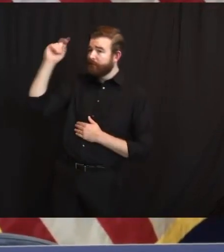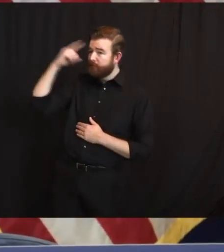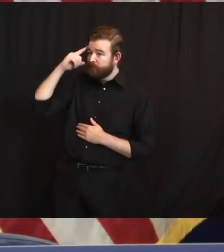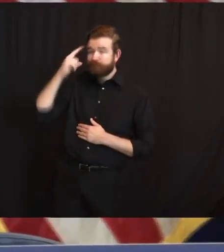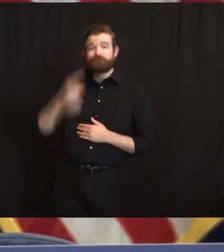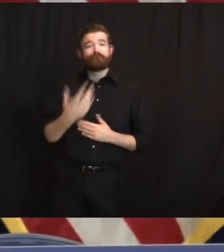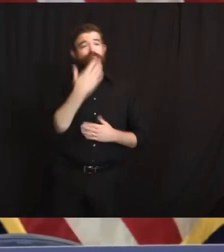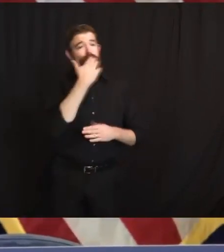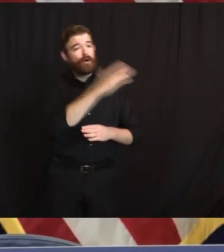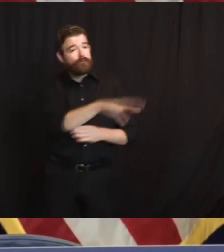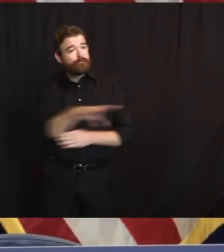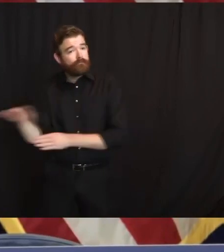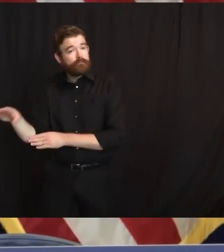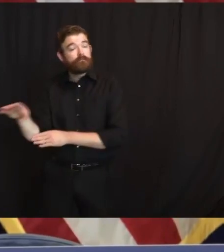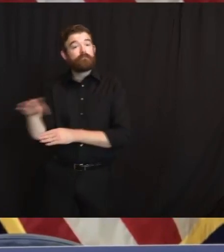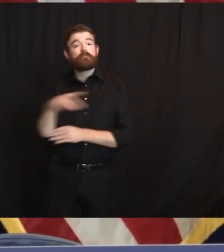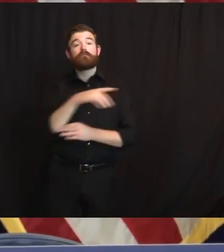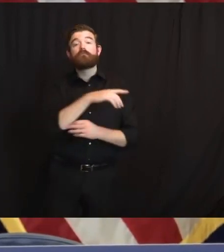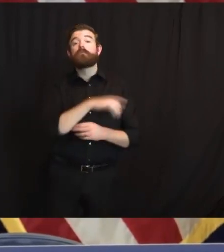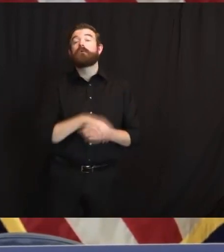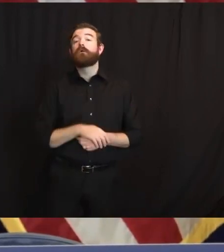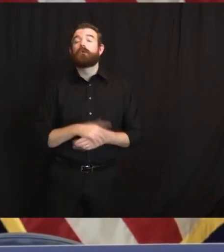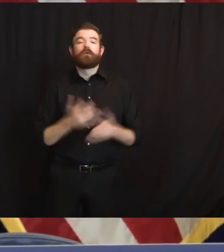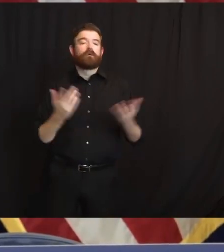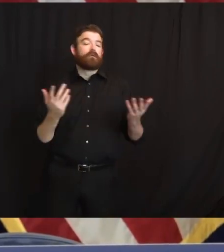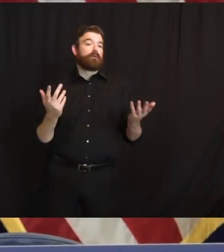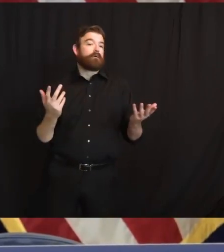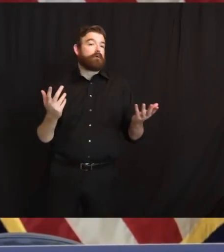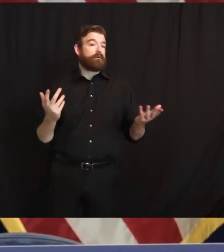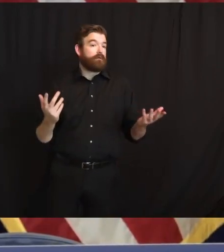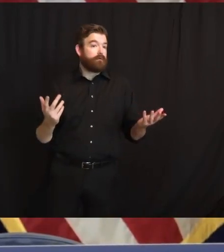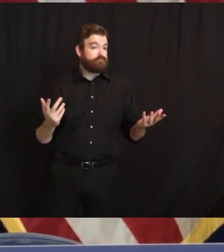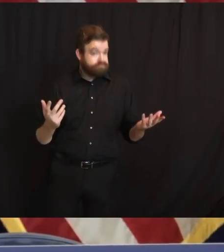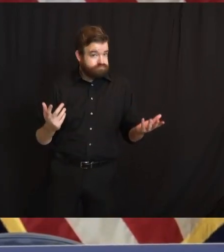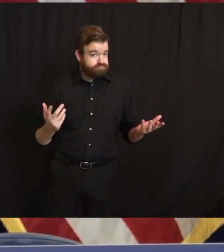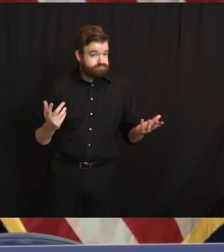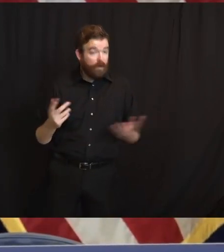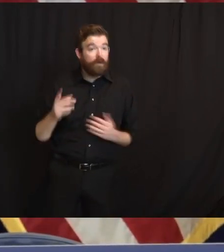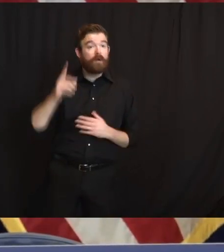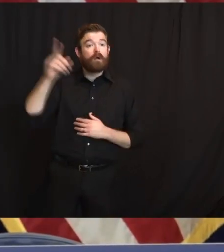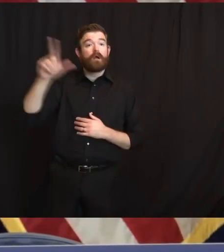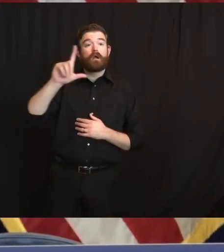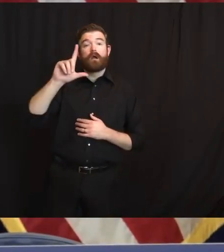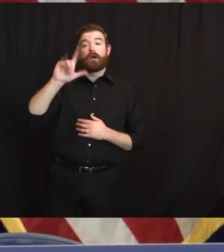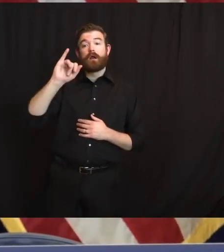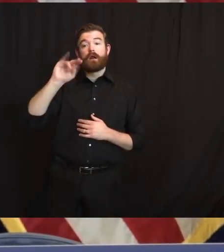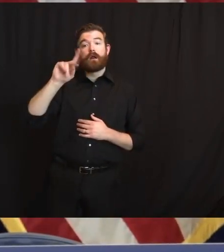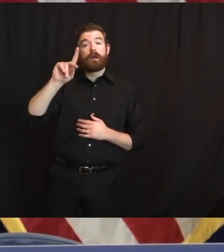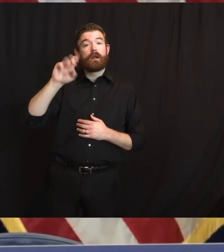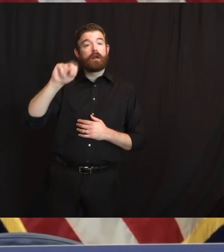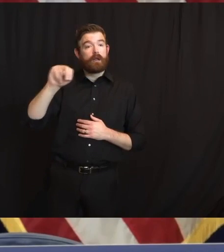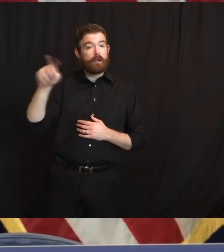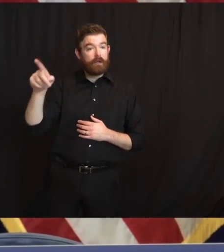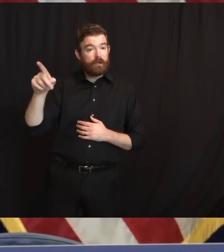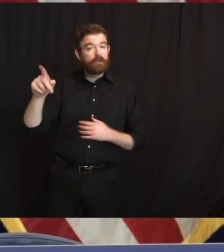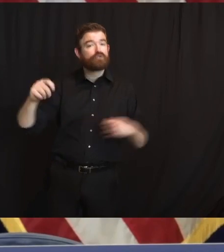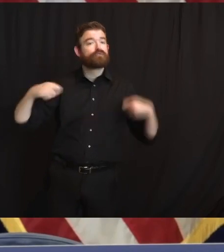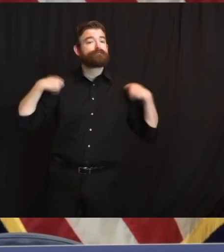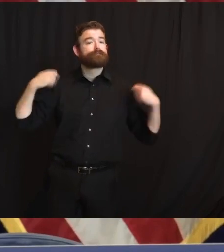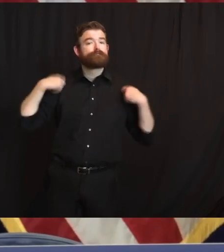regard to compliance over the weekend, the same gym in Linden was cited twice for an EO